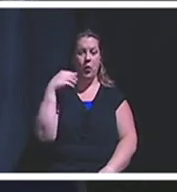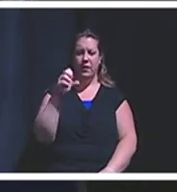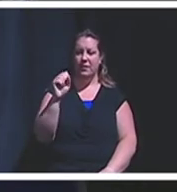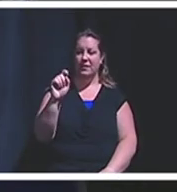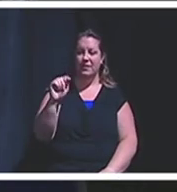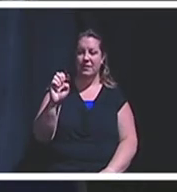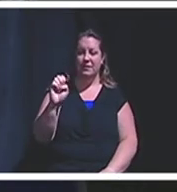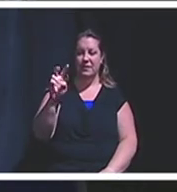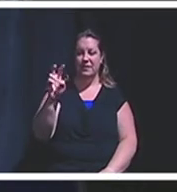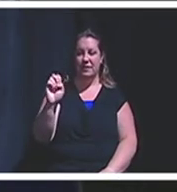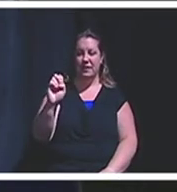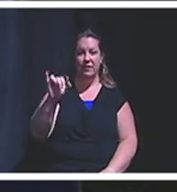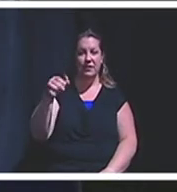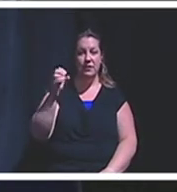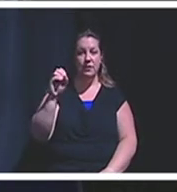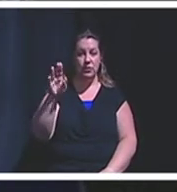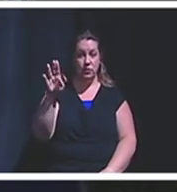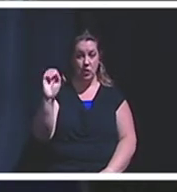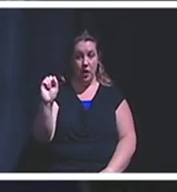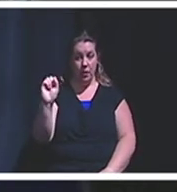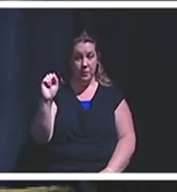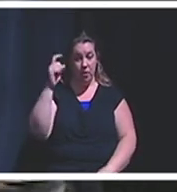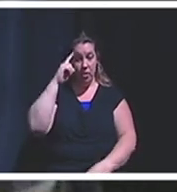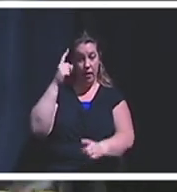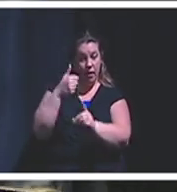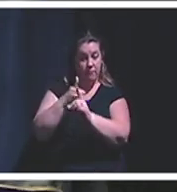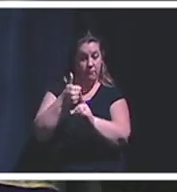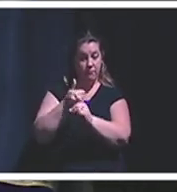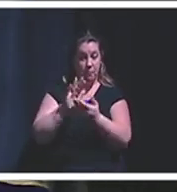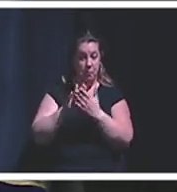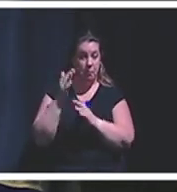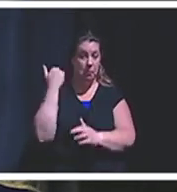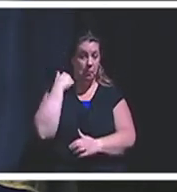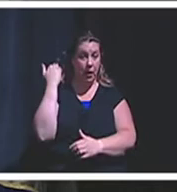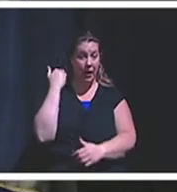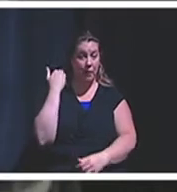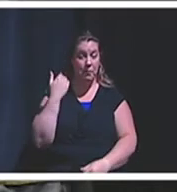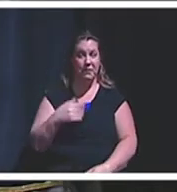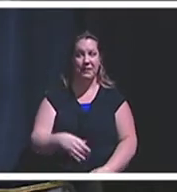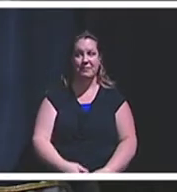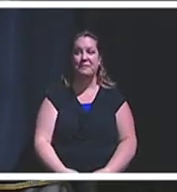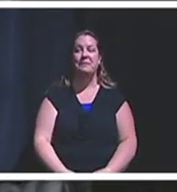Jobs thought he was going bankrupt.